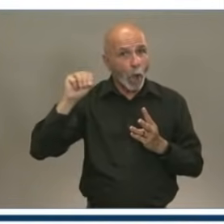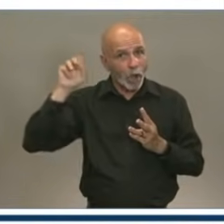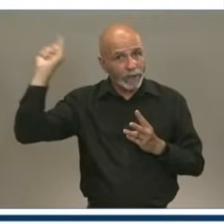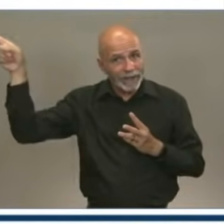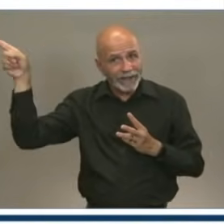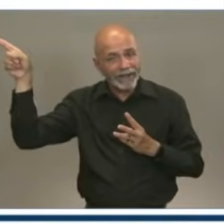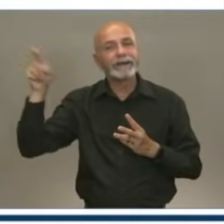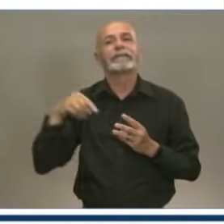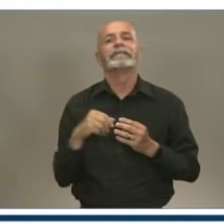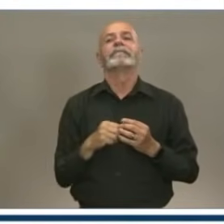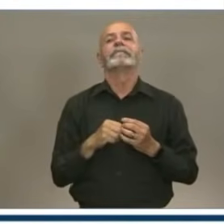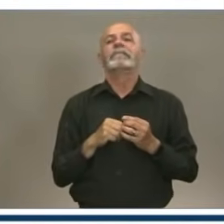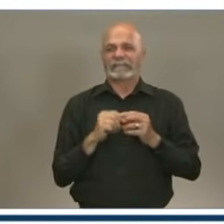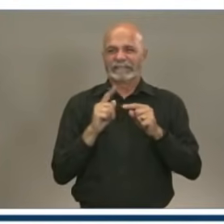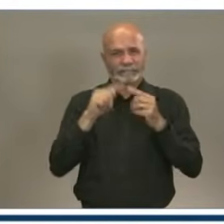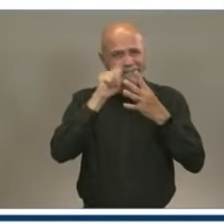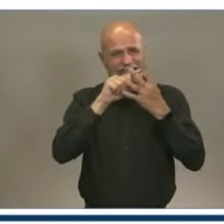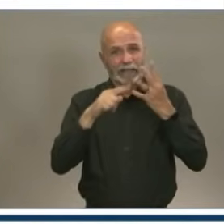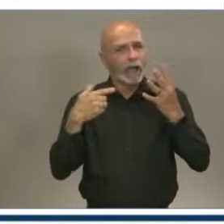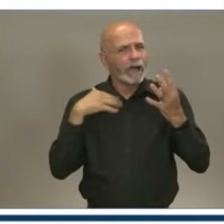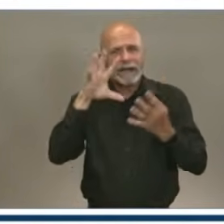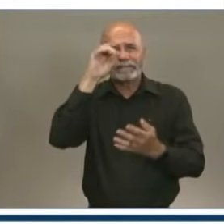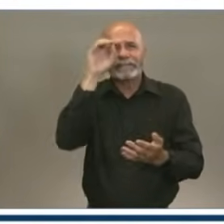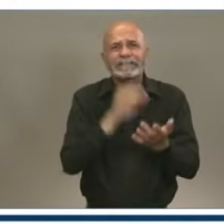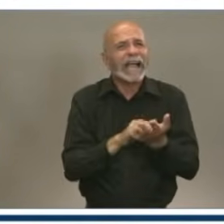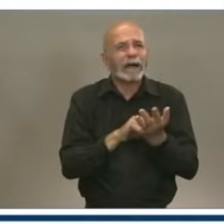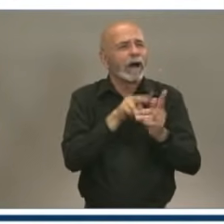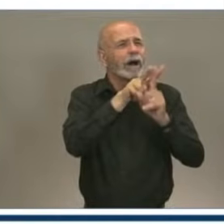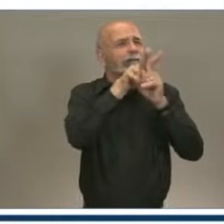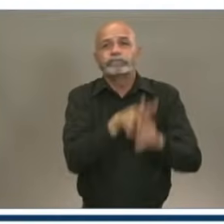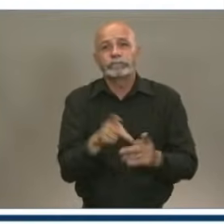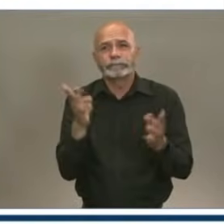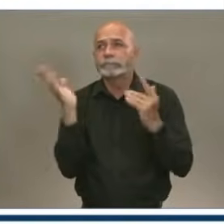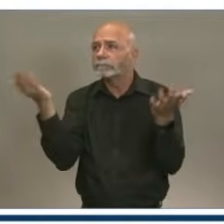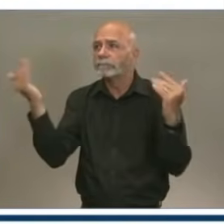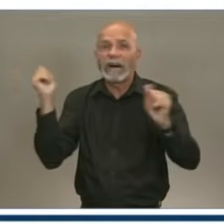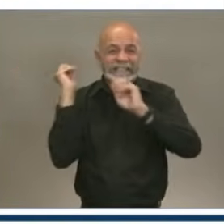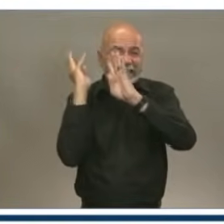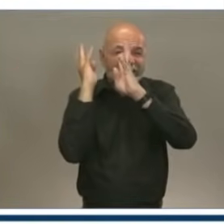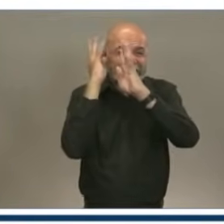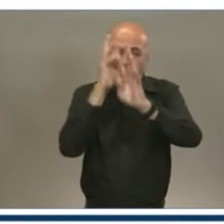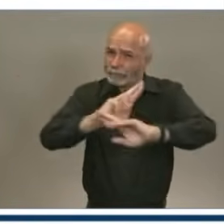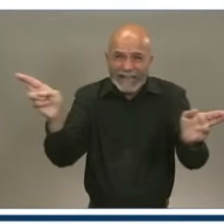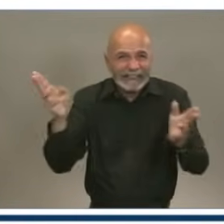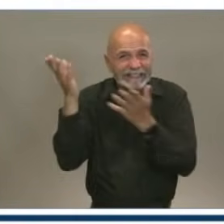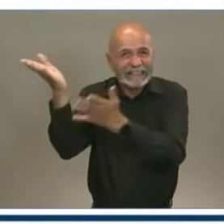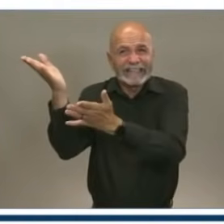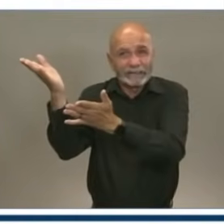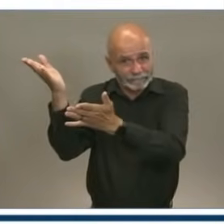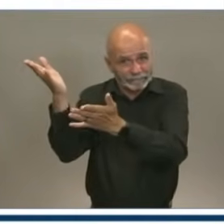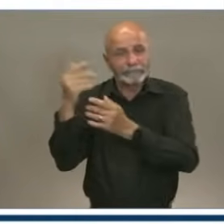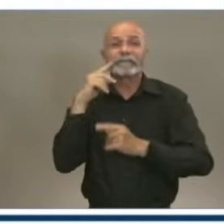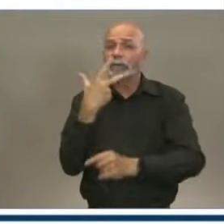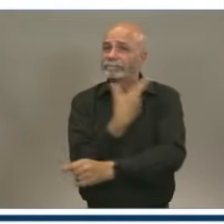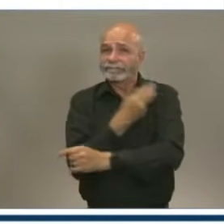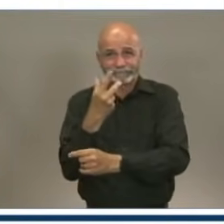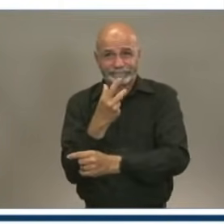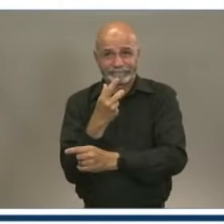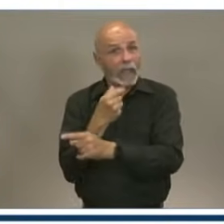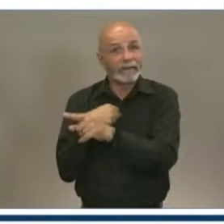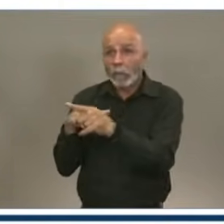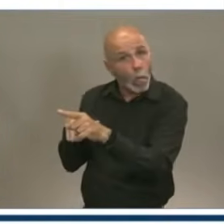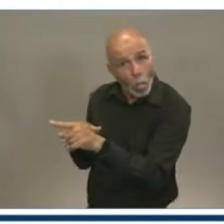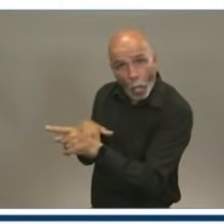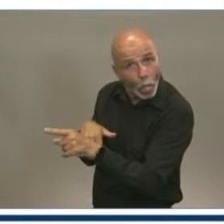opportunities. There's 50,000 appointments waiting for you to move up and get vaccinated. If you haven't booked your first or